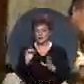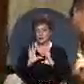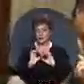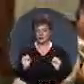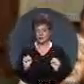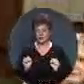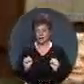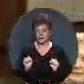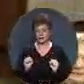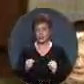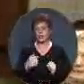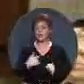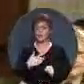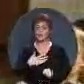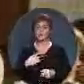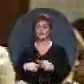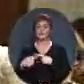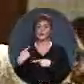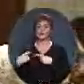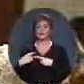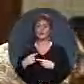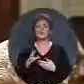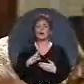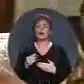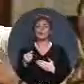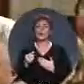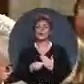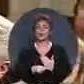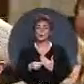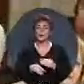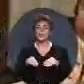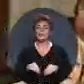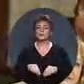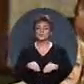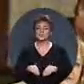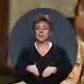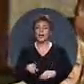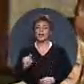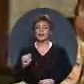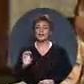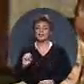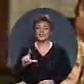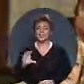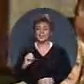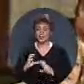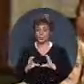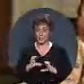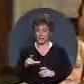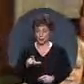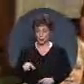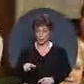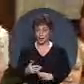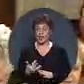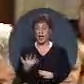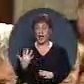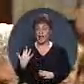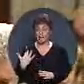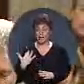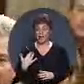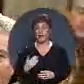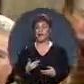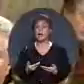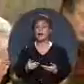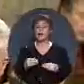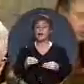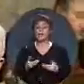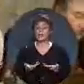the question I was asking you, but I would like to go back to a document put out by the Minister in charge of telecommunications in Quebec at the time when